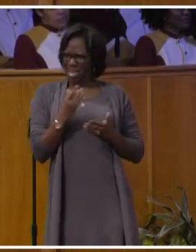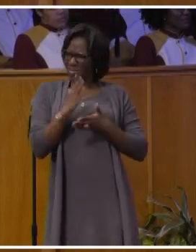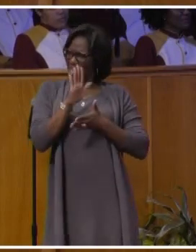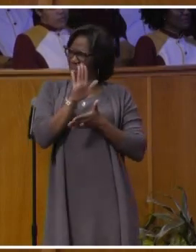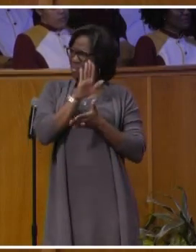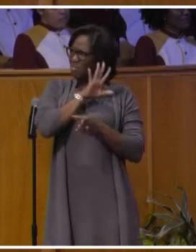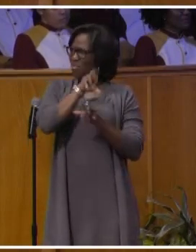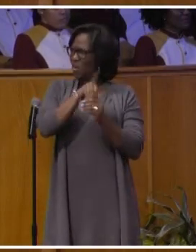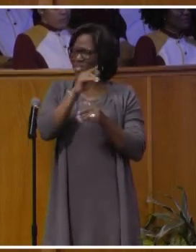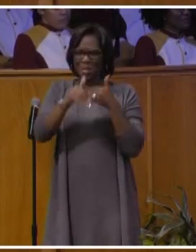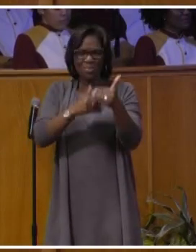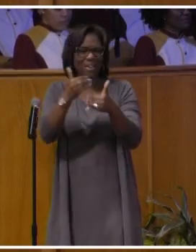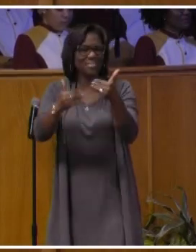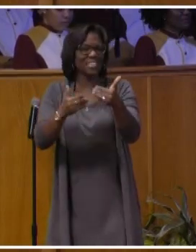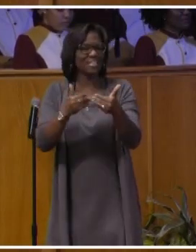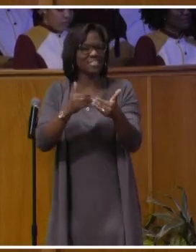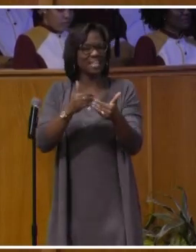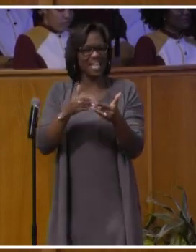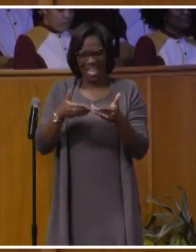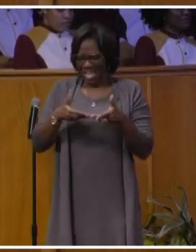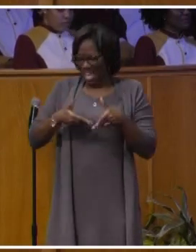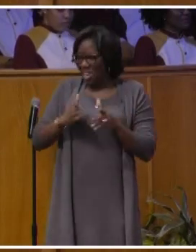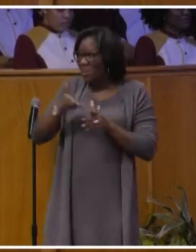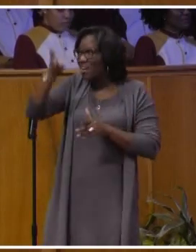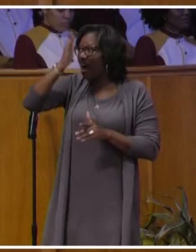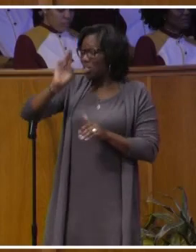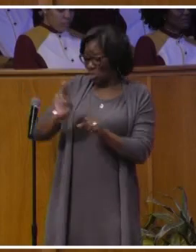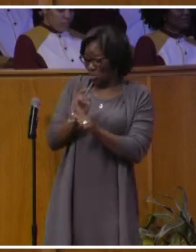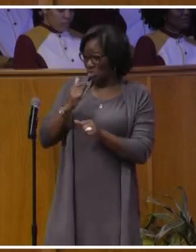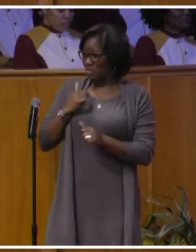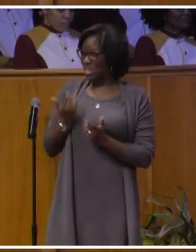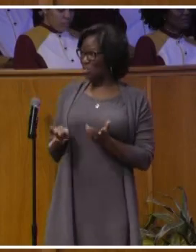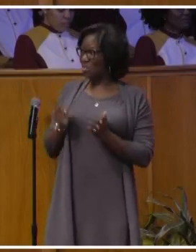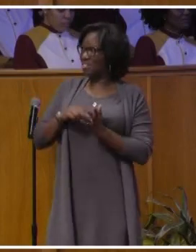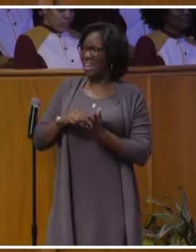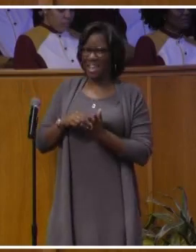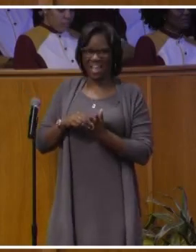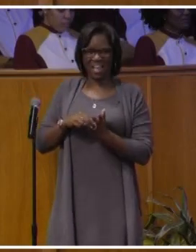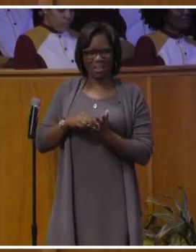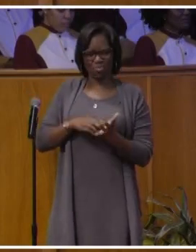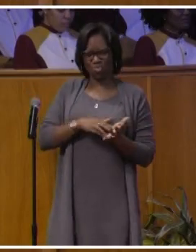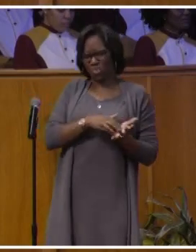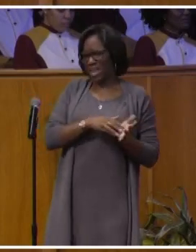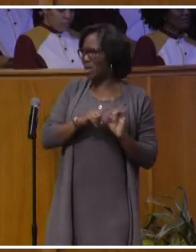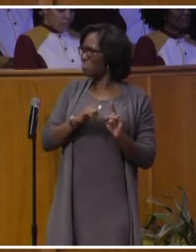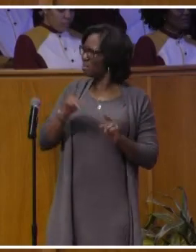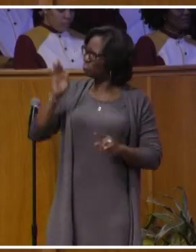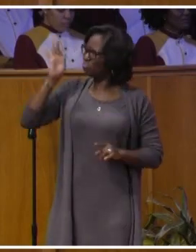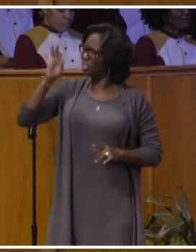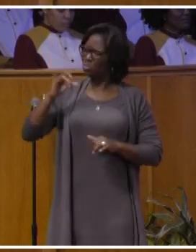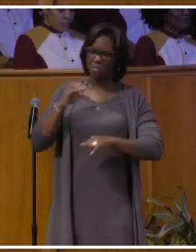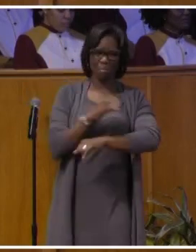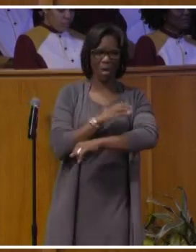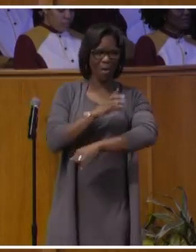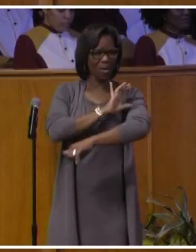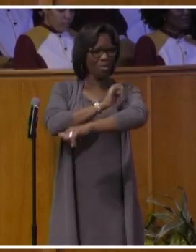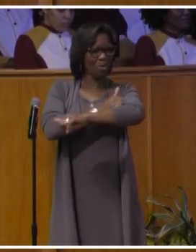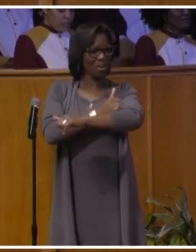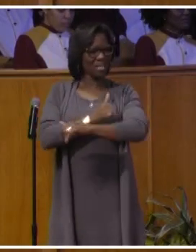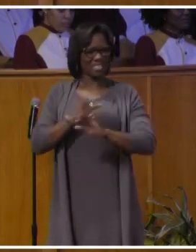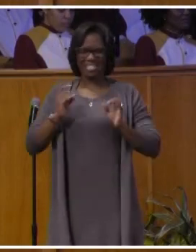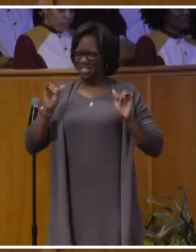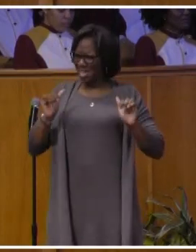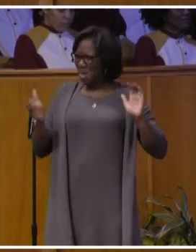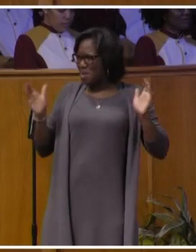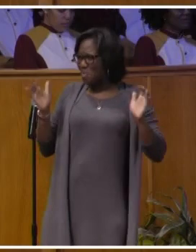like allowing God to use you to stand and, as feeble as you are, preach with power and authority. And there's nothing in the